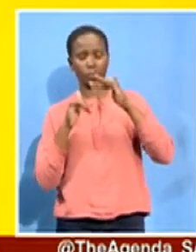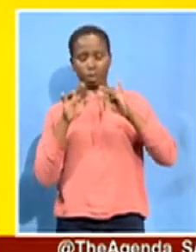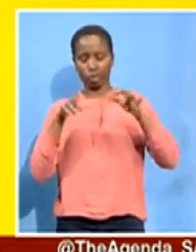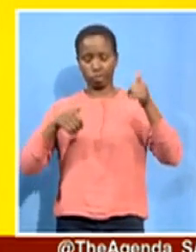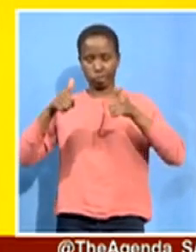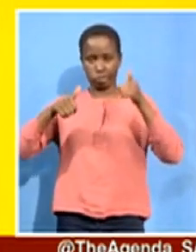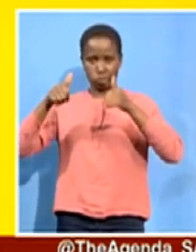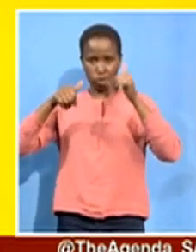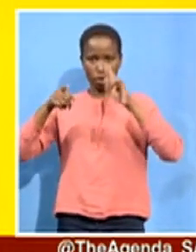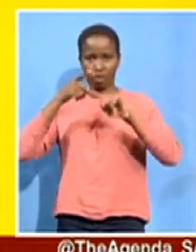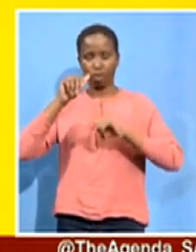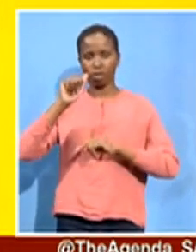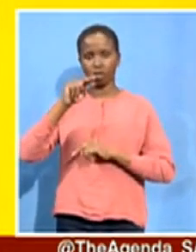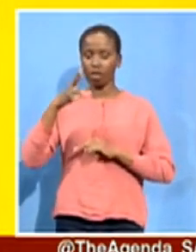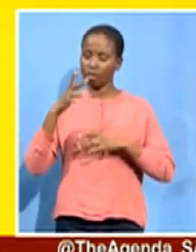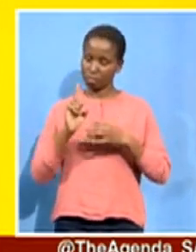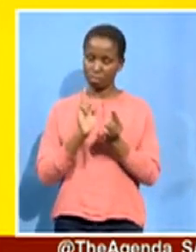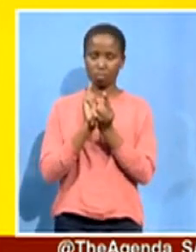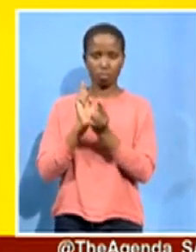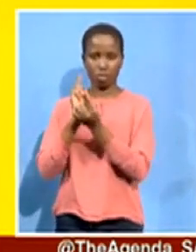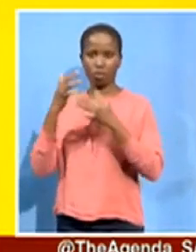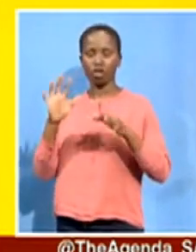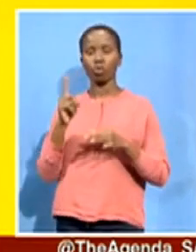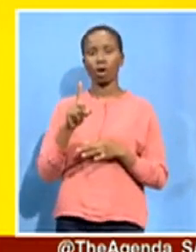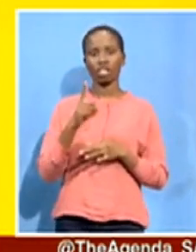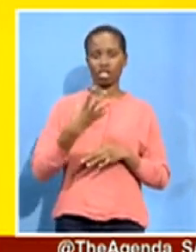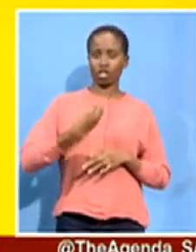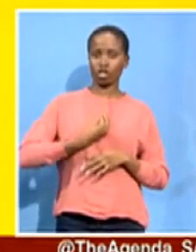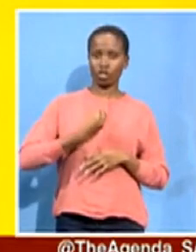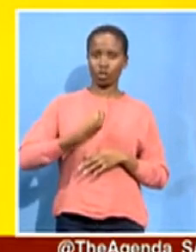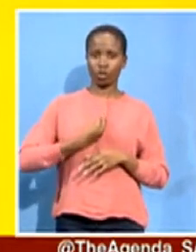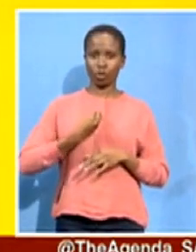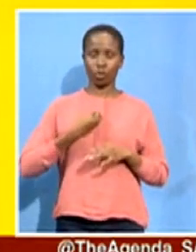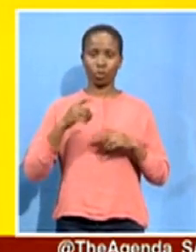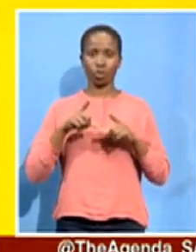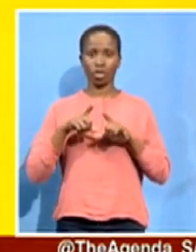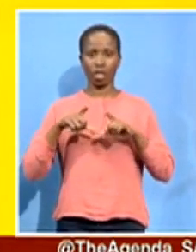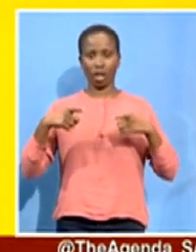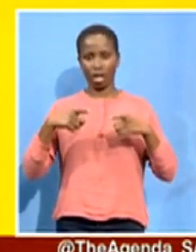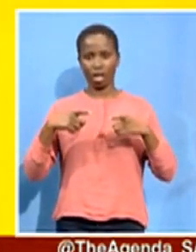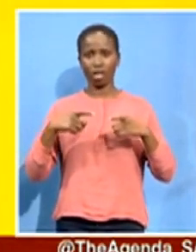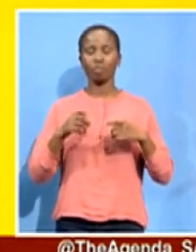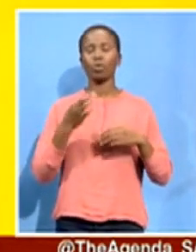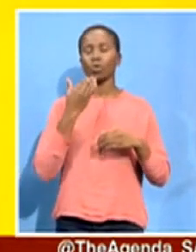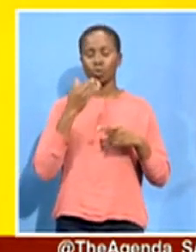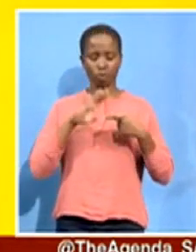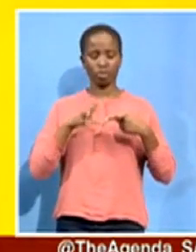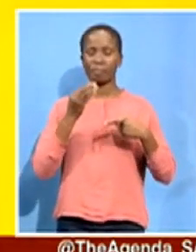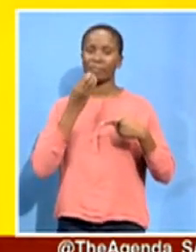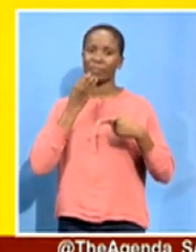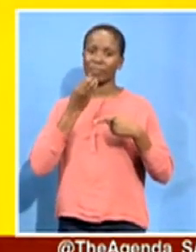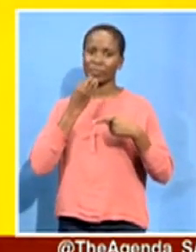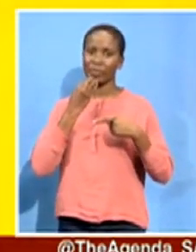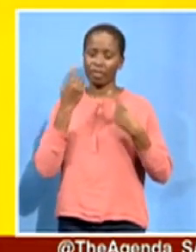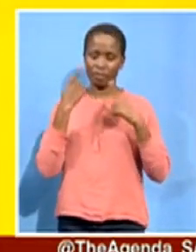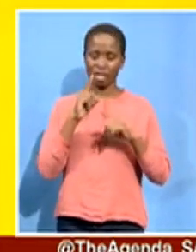established NYTT. You have the likes of Kgalema Motlanthe, who took them through the induction on Friday. You also have the likes